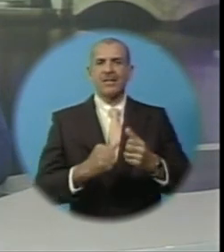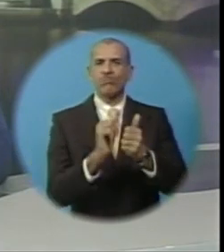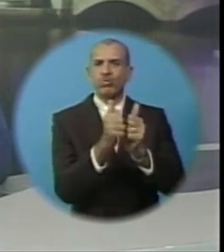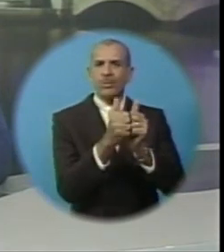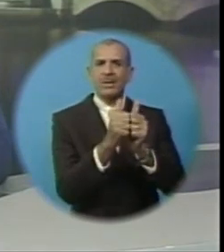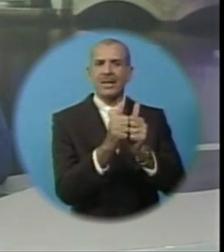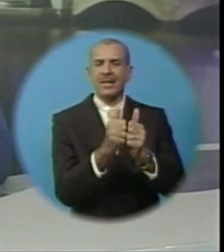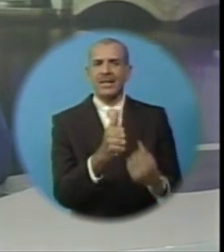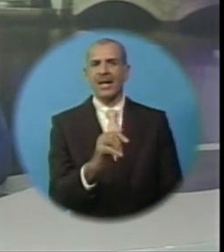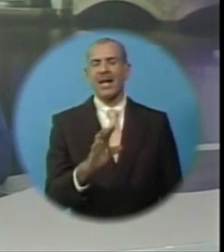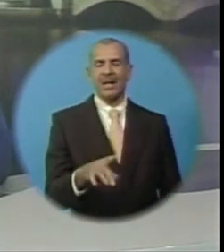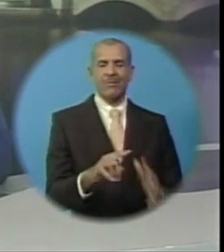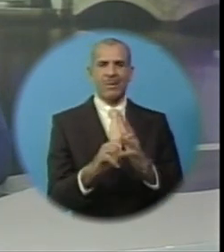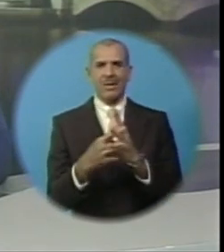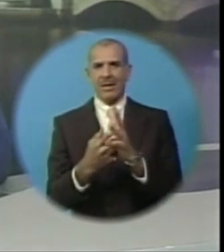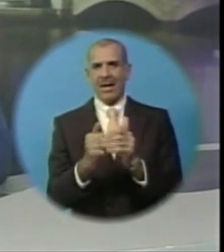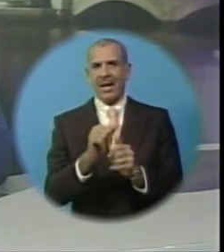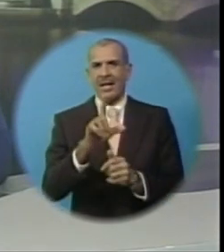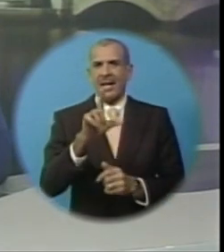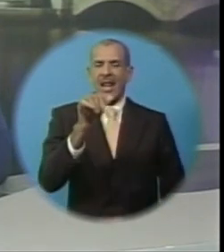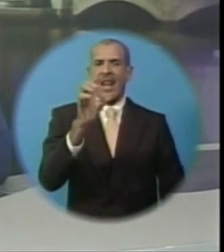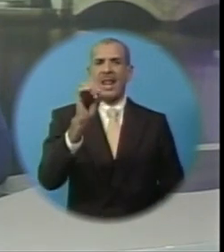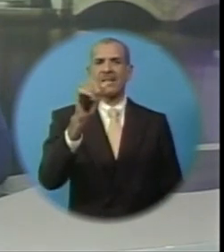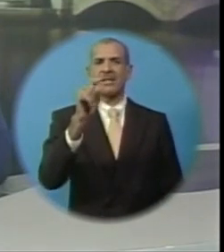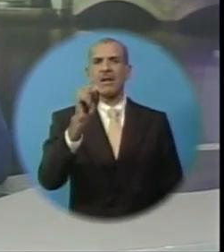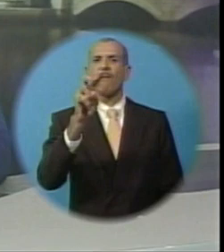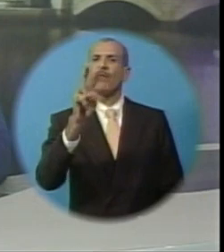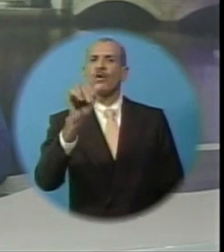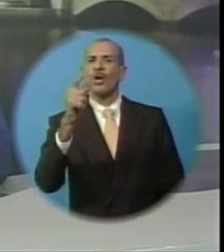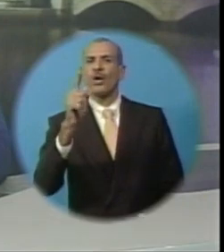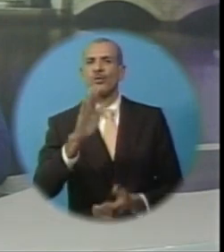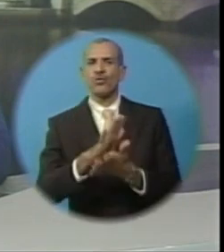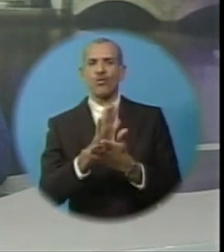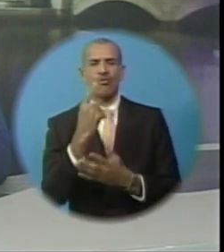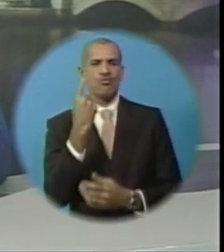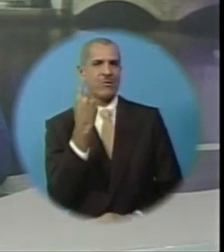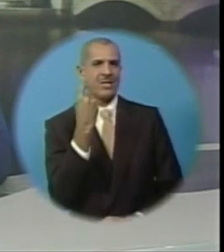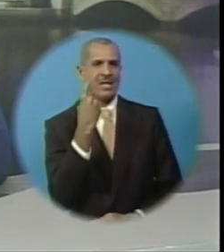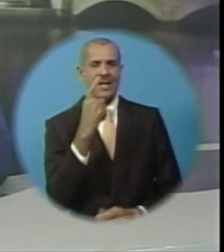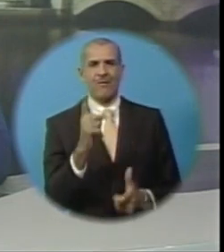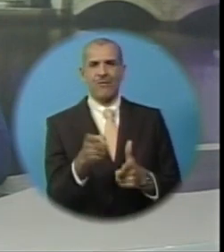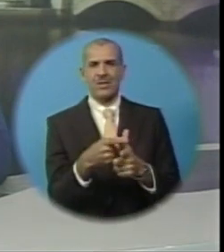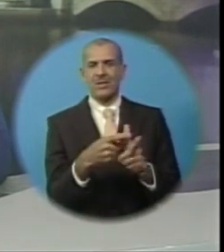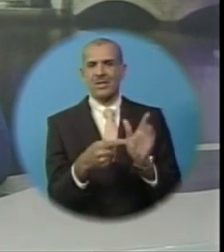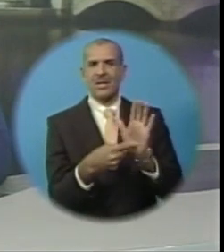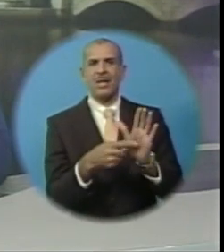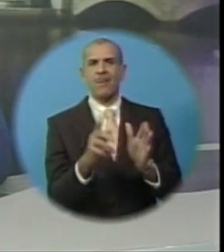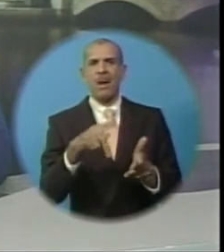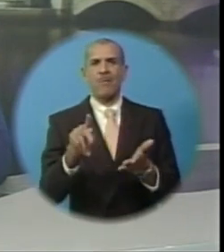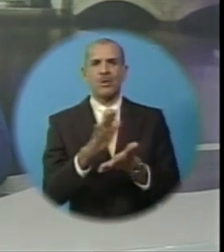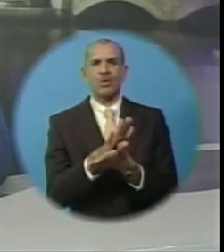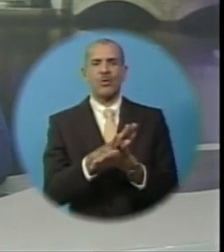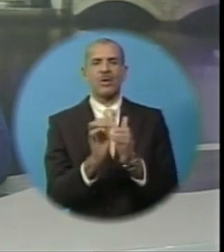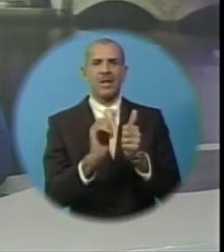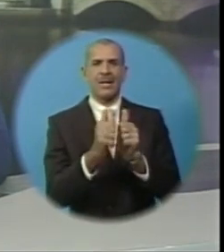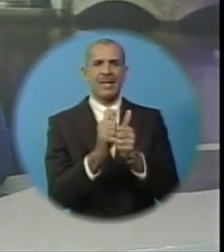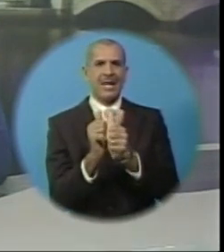took to the auditorium at the Les Savon School recently. Our first set of highlights featured the primary school